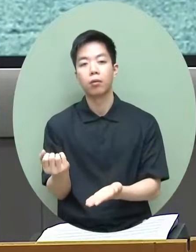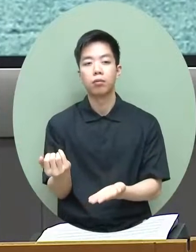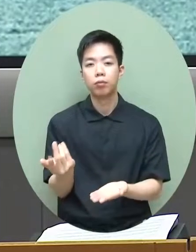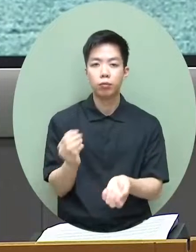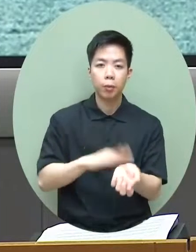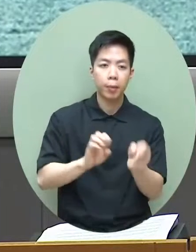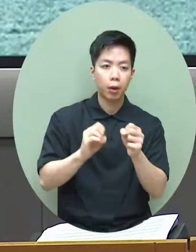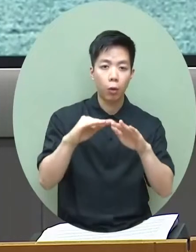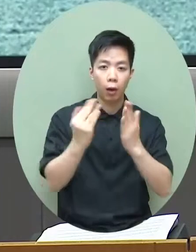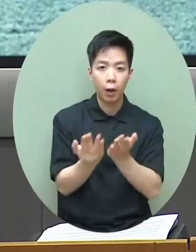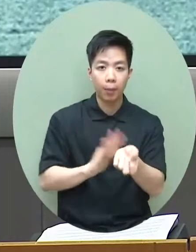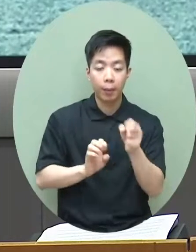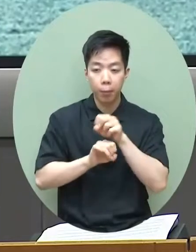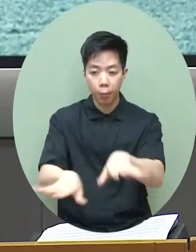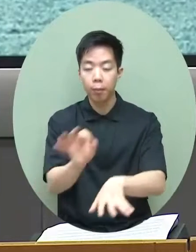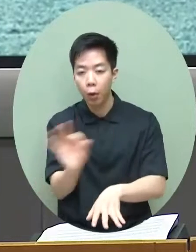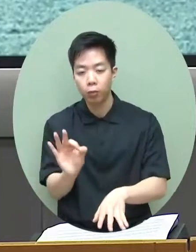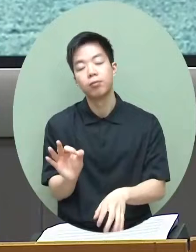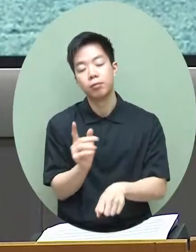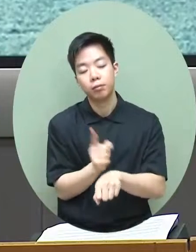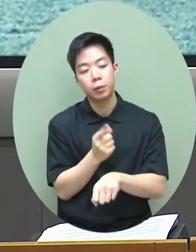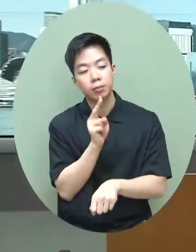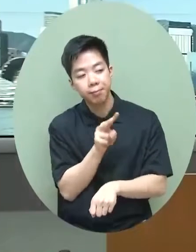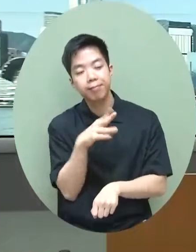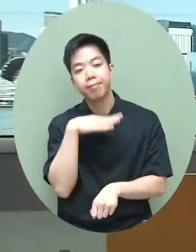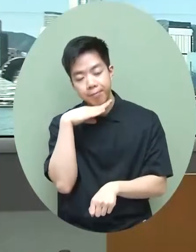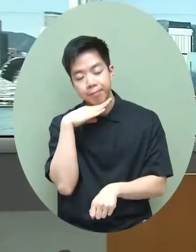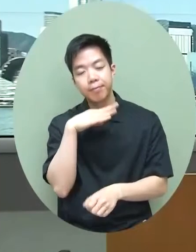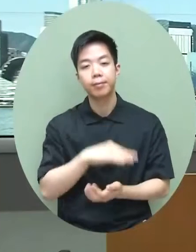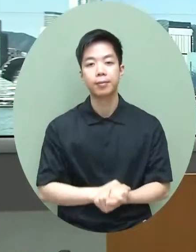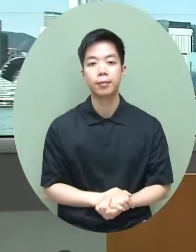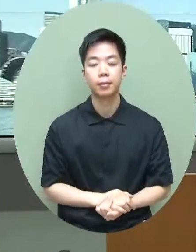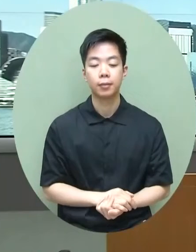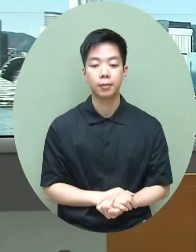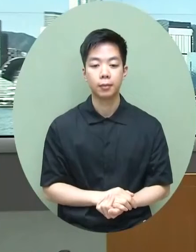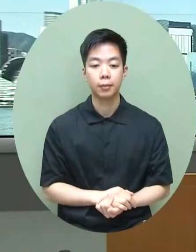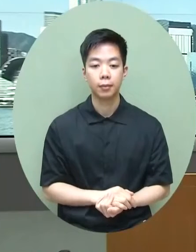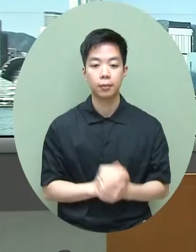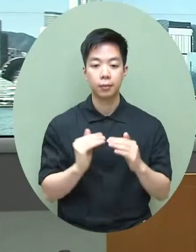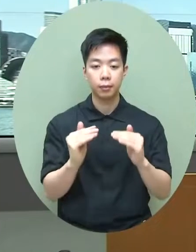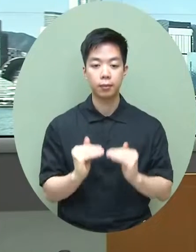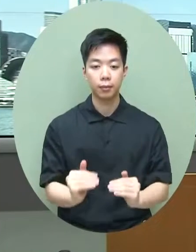we'll just keep monitoring the situation. This one, please.